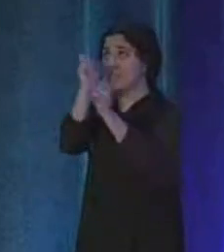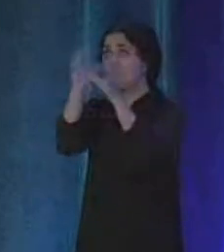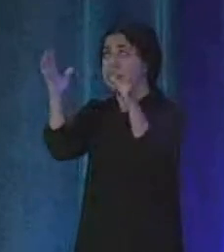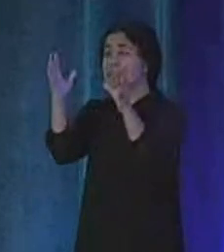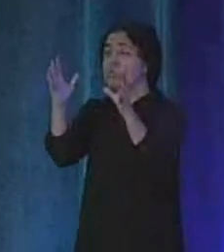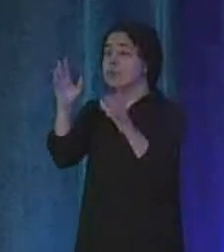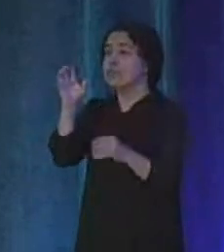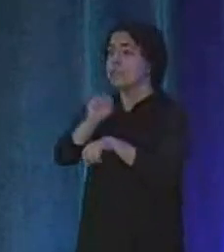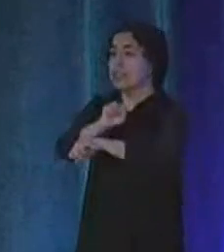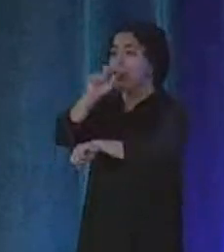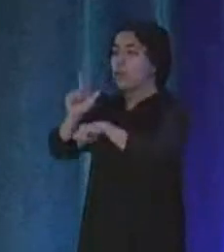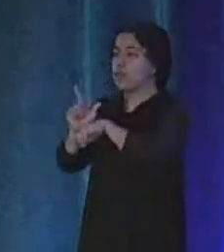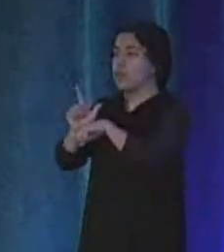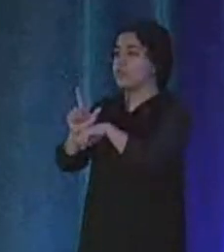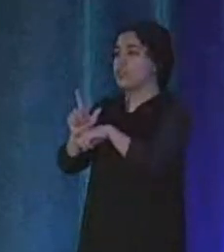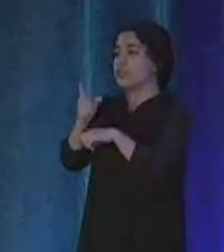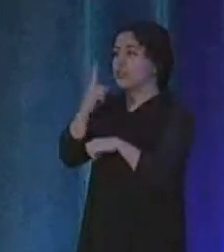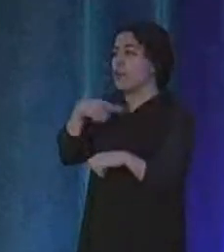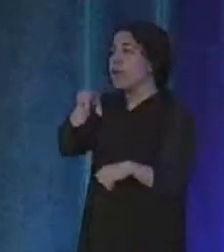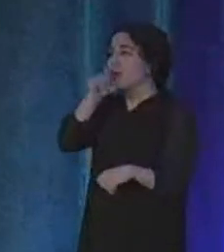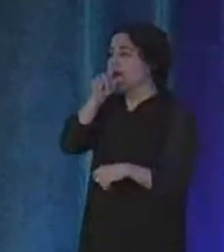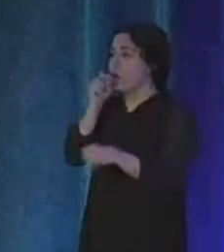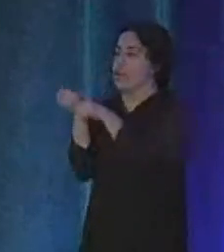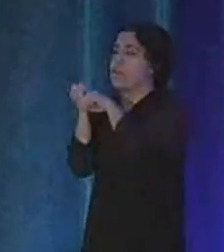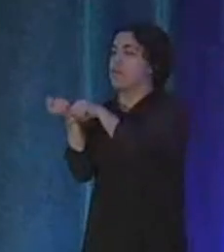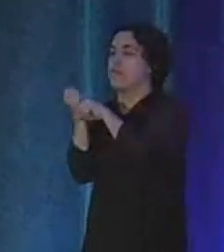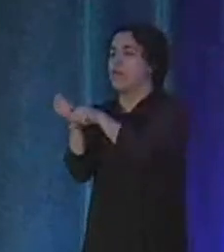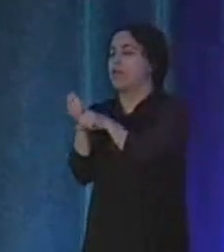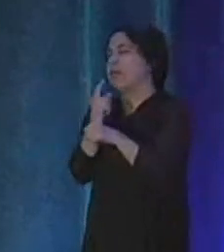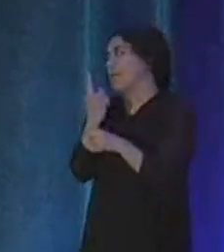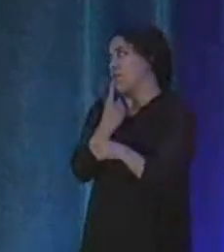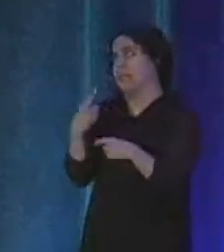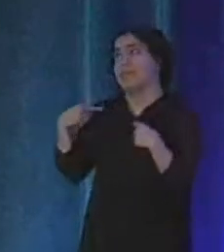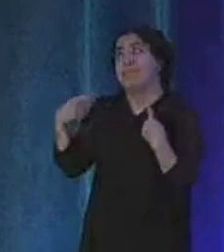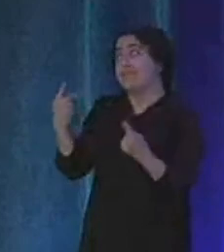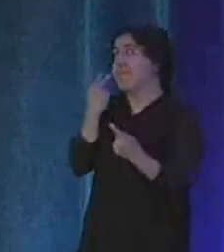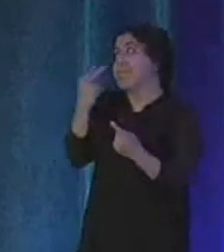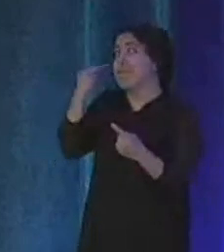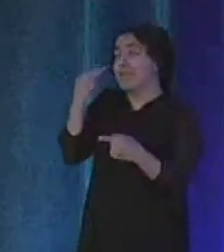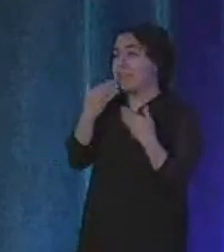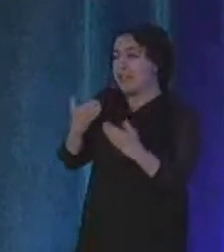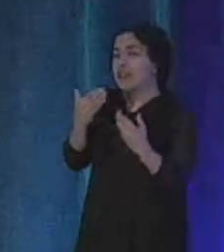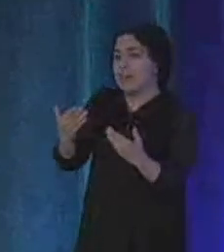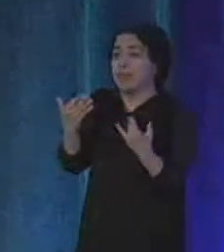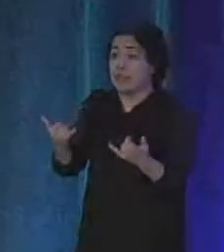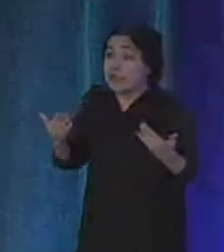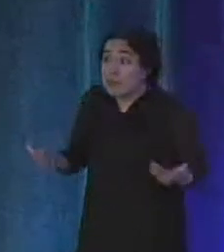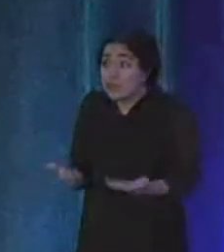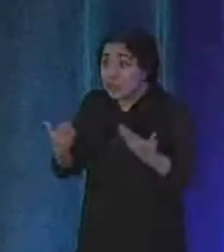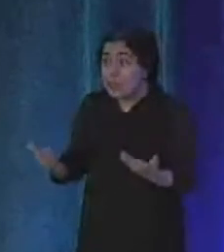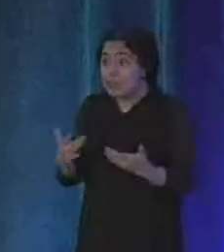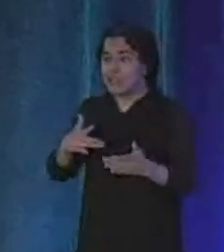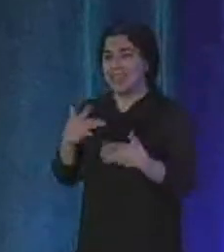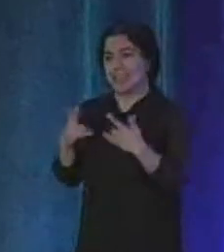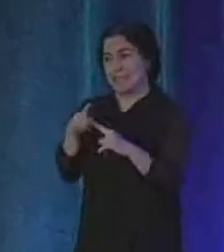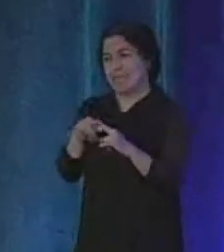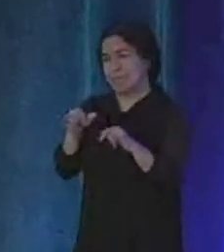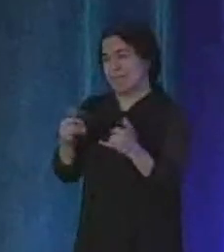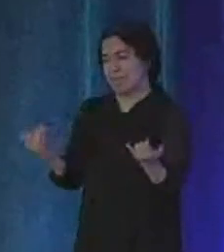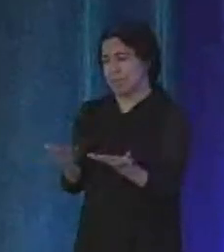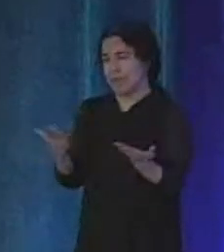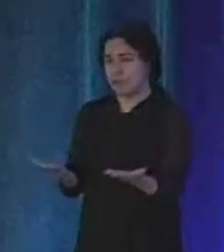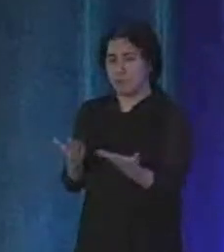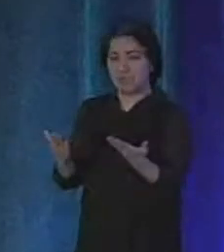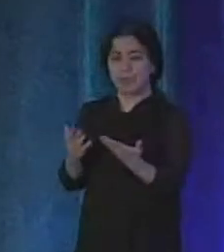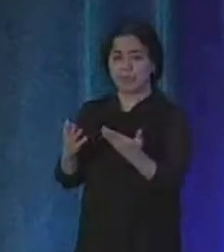and I'll always be thankful for that. And now I work at Vercel, and super stoked about that as well. This whole baseball thing will become relevant in